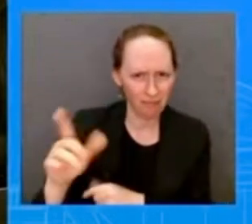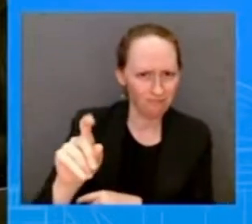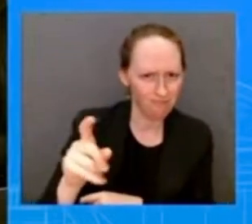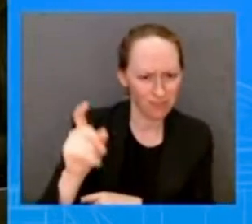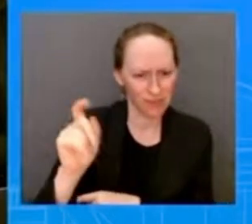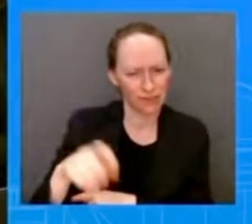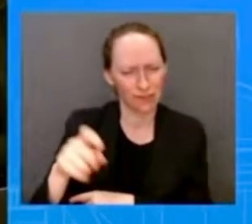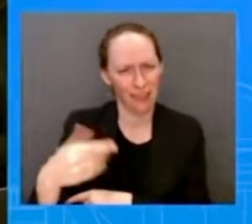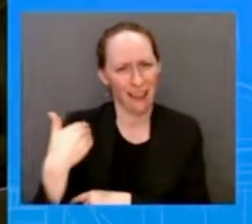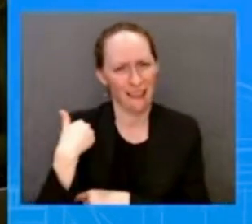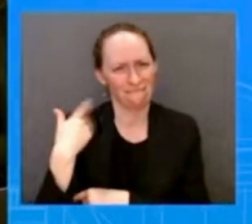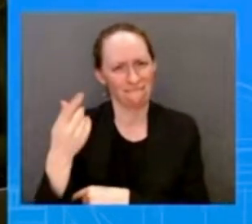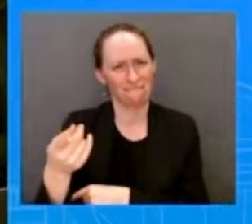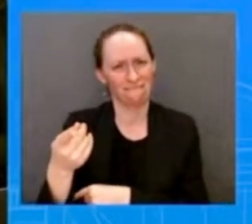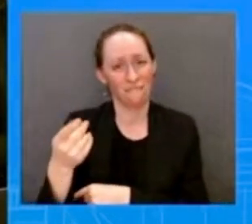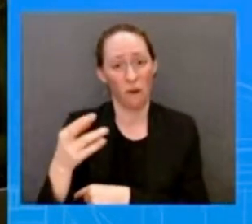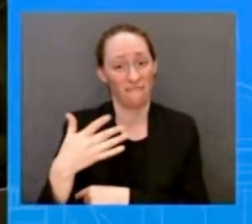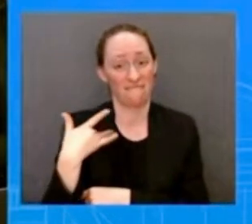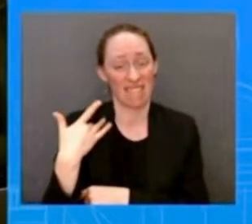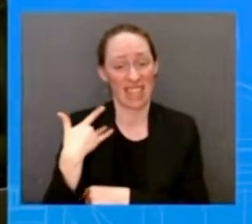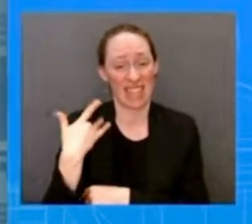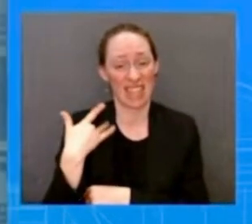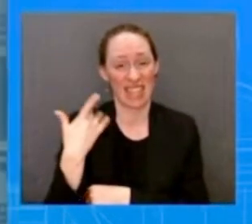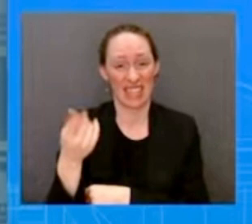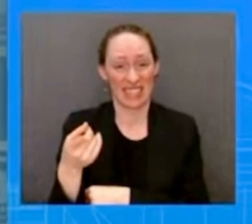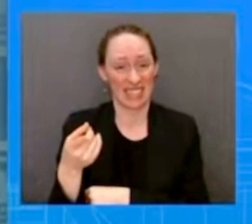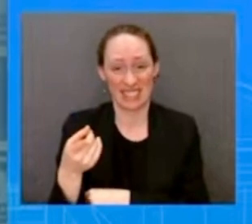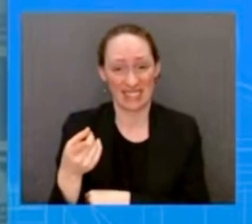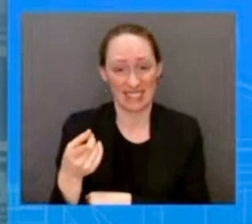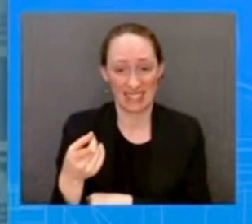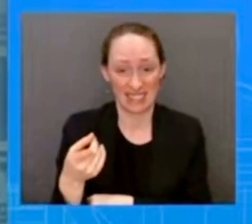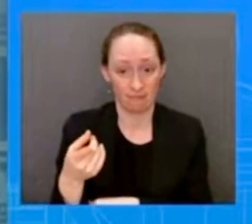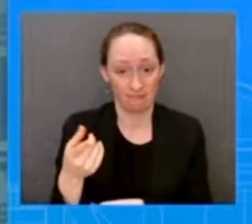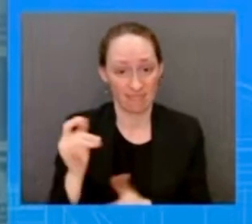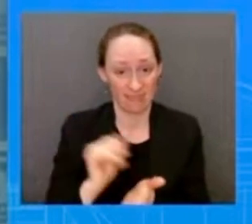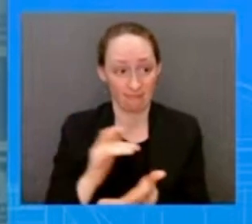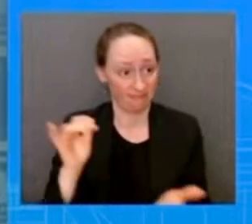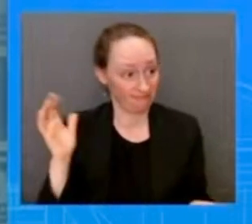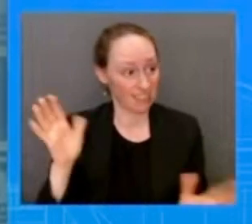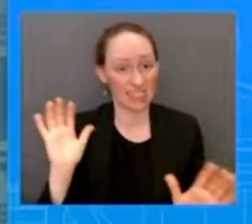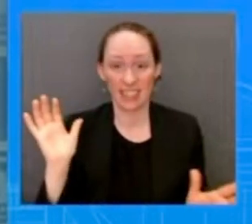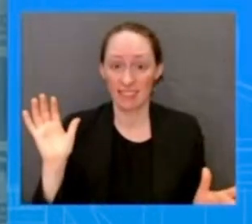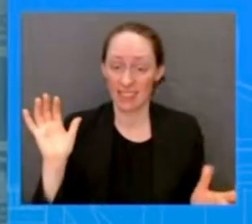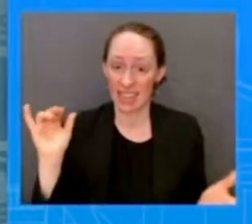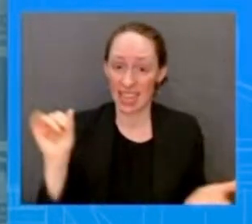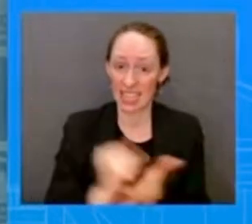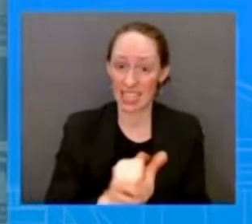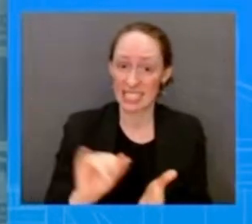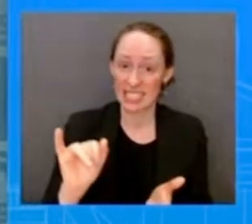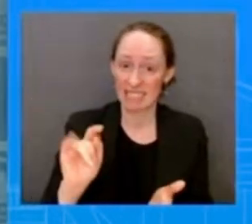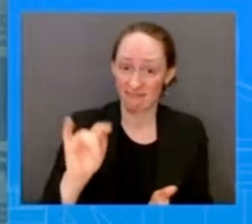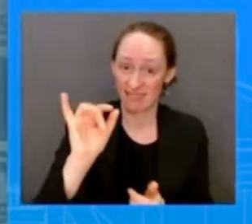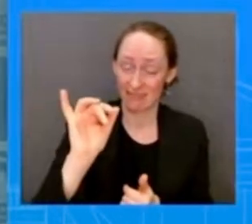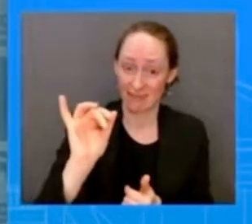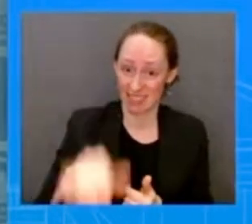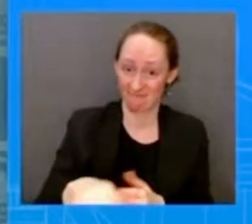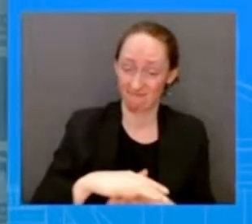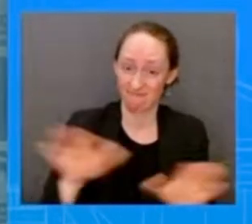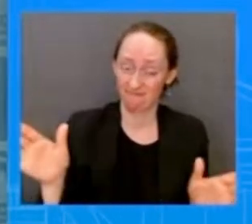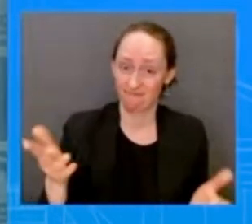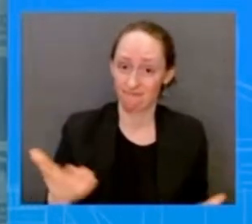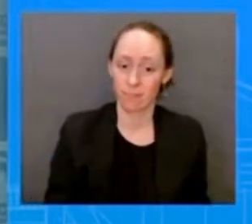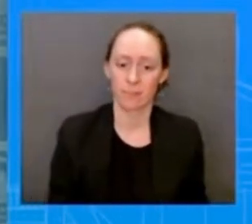this, do they deserve to know that too? What I can tell you is, yes, we have their backs. That's why the Secretary, on the same